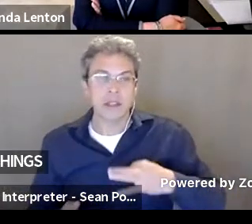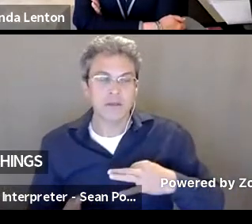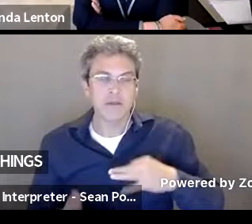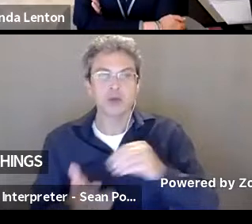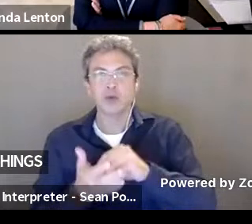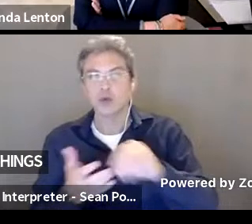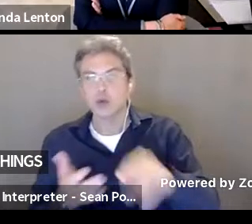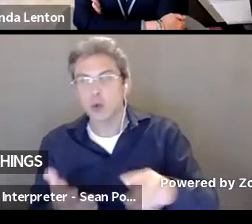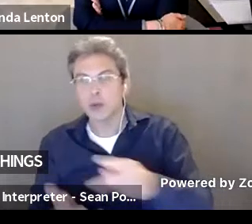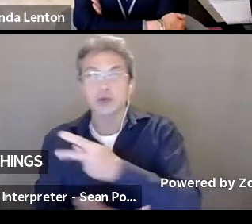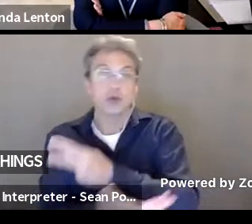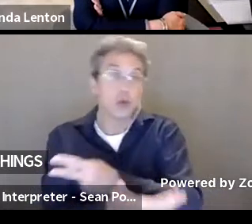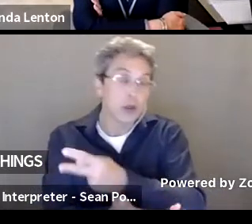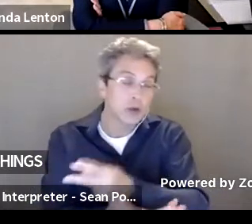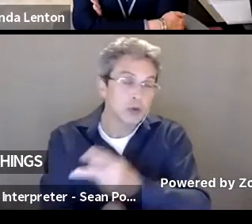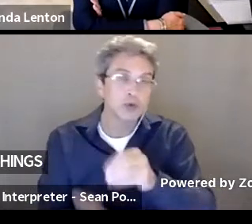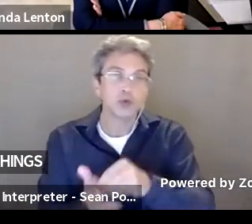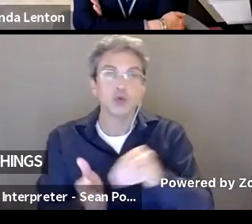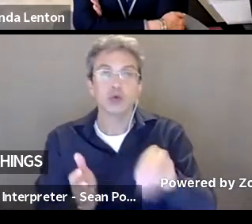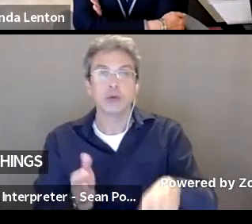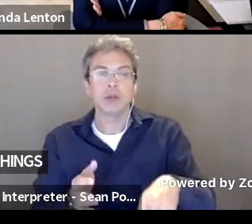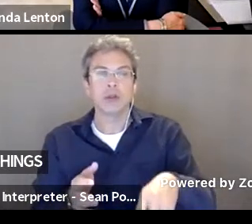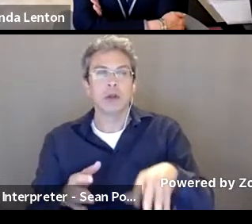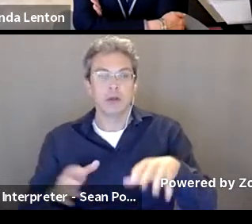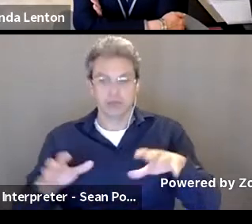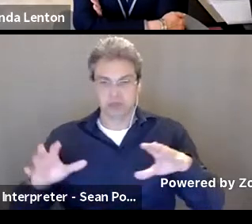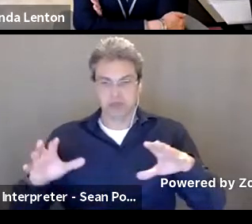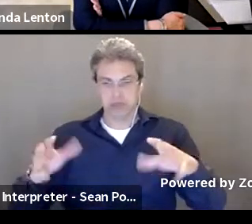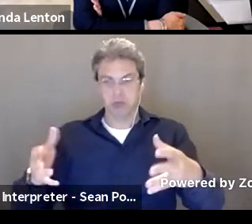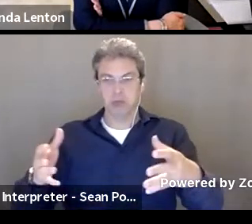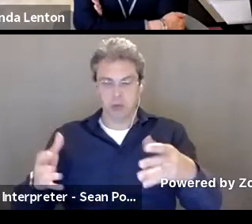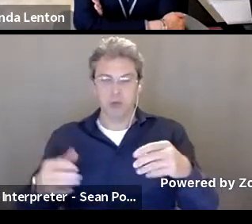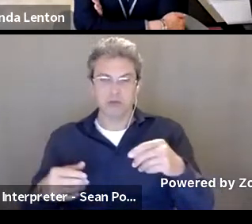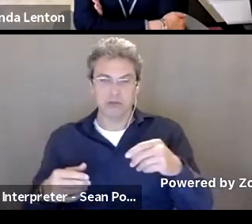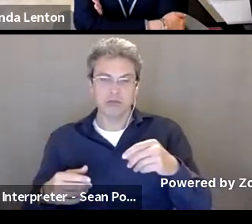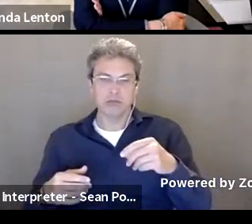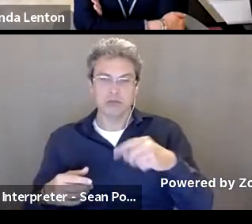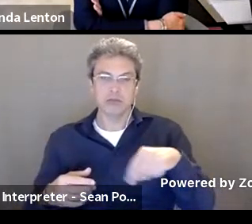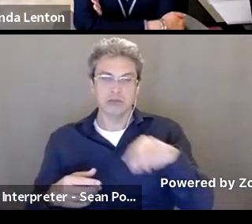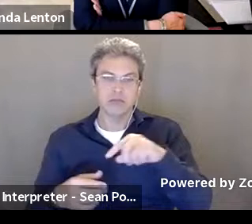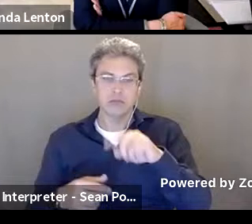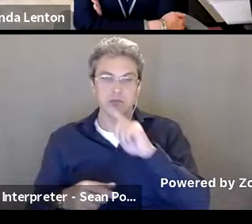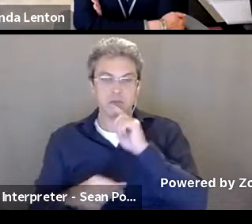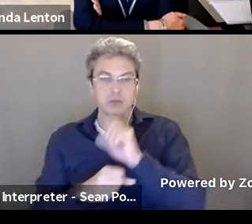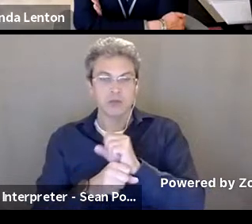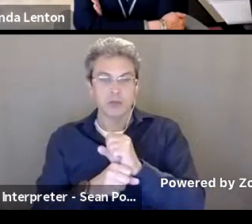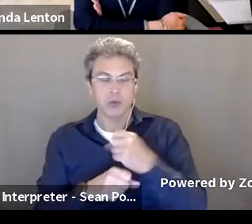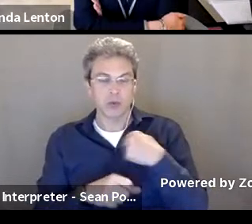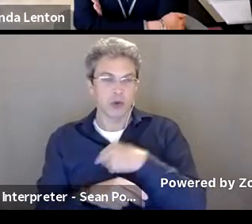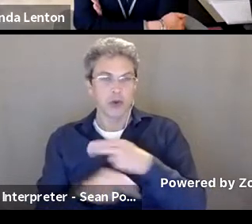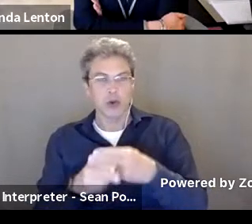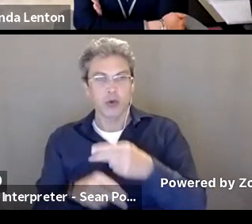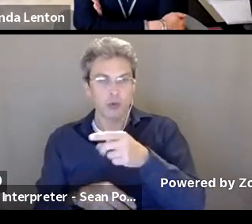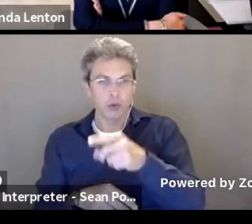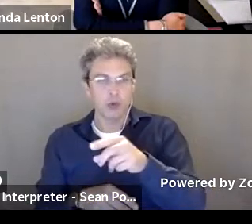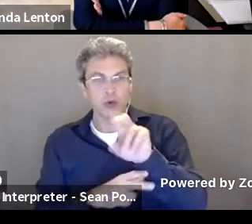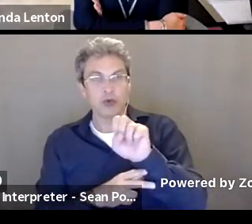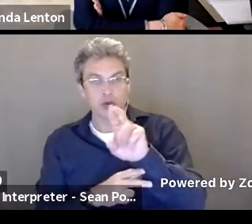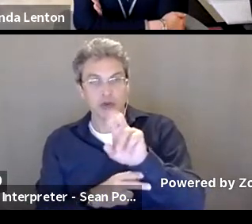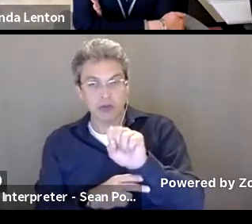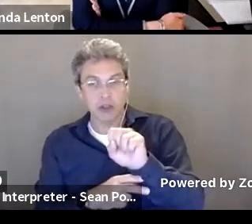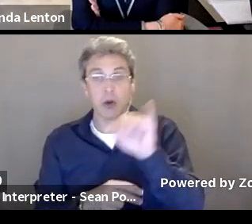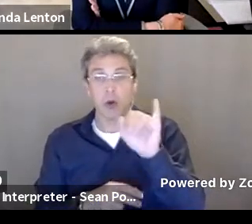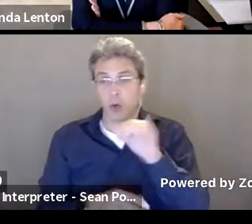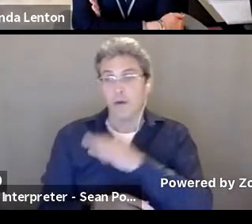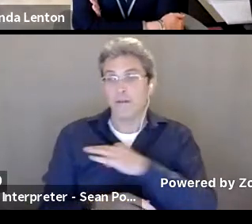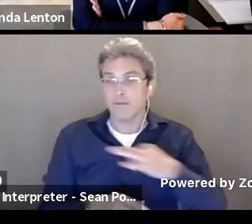students, there are organized research units, ORUs as we call them, as well as faculty members